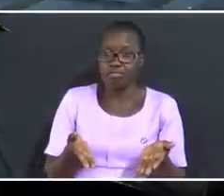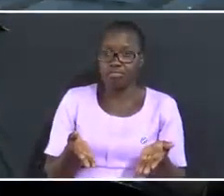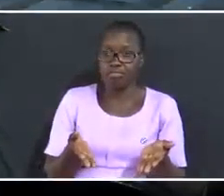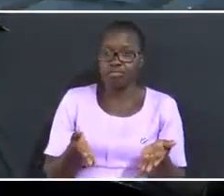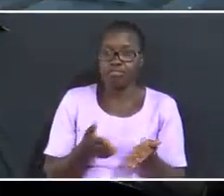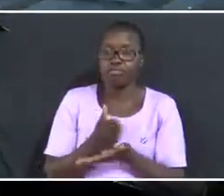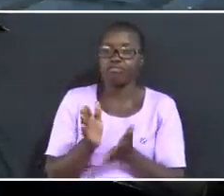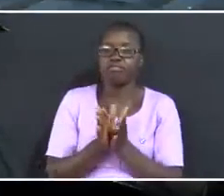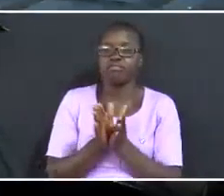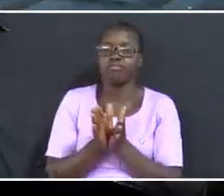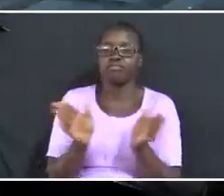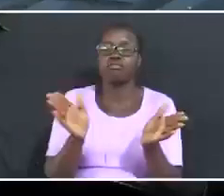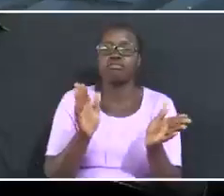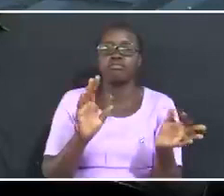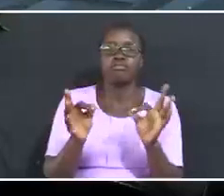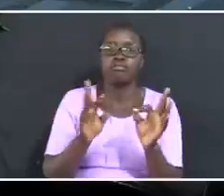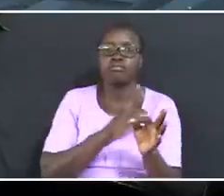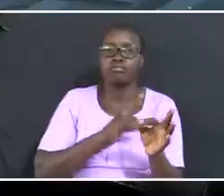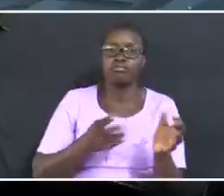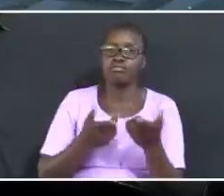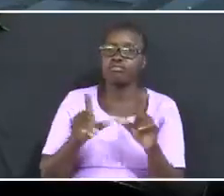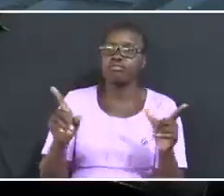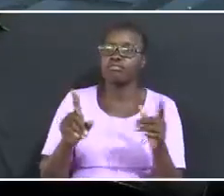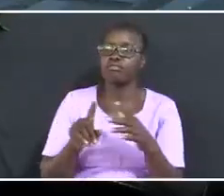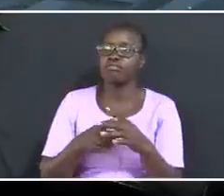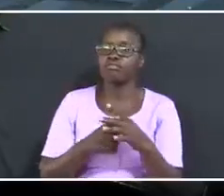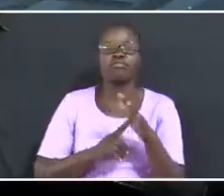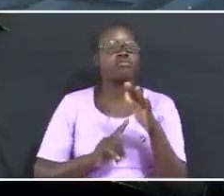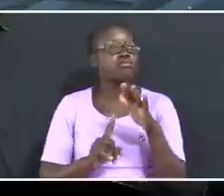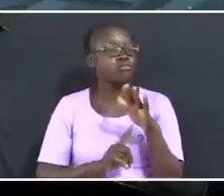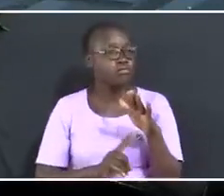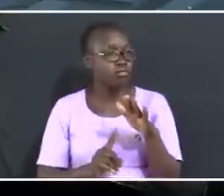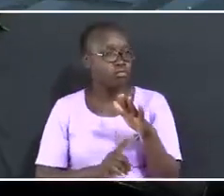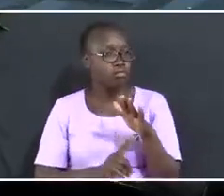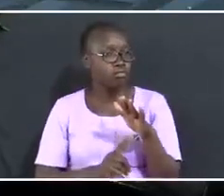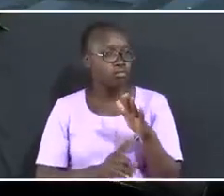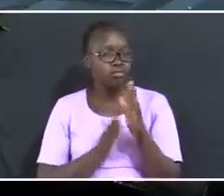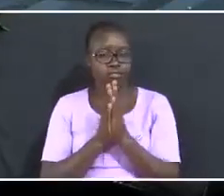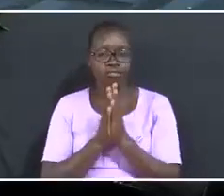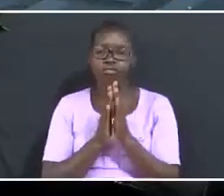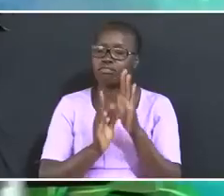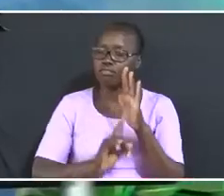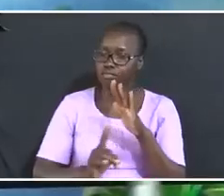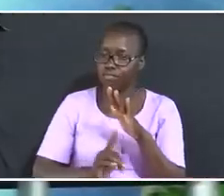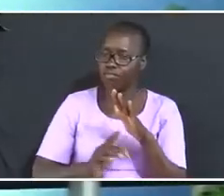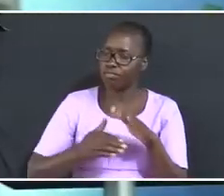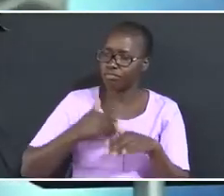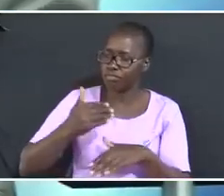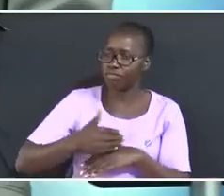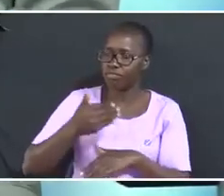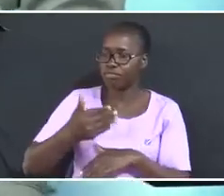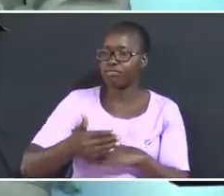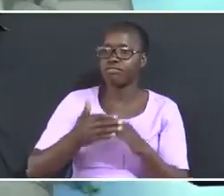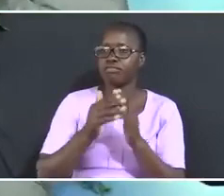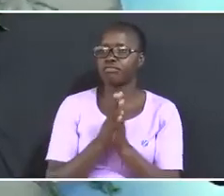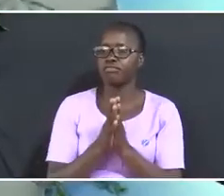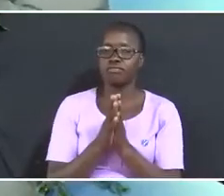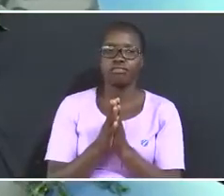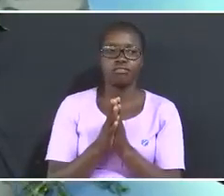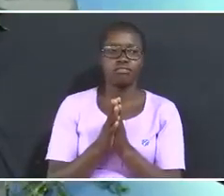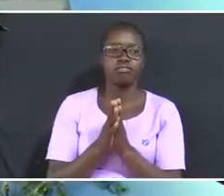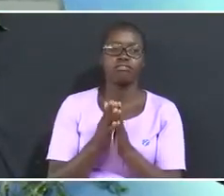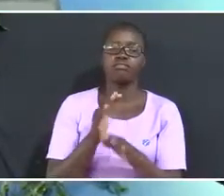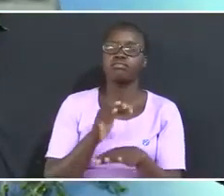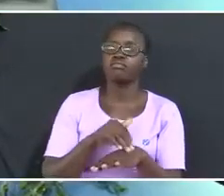public affairs and religious liberty, to begin a ministry, a prayer ministry, constantly for